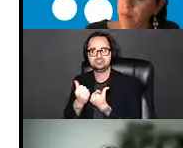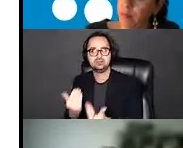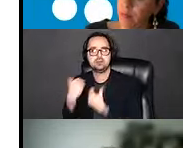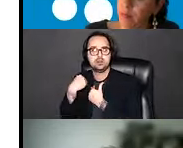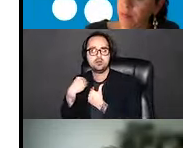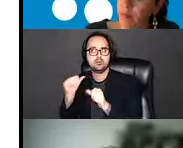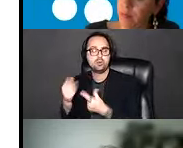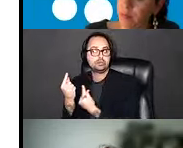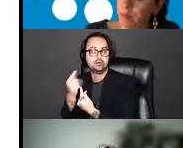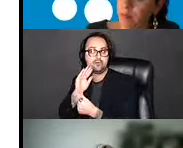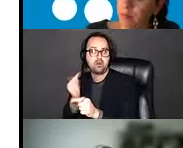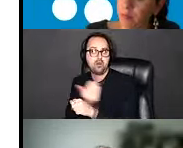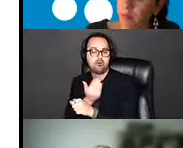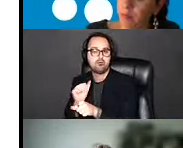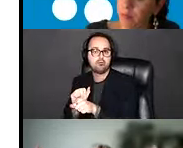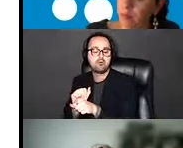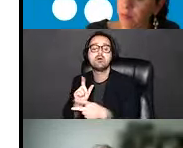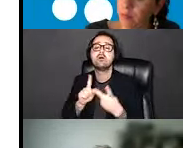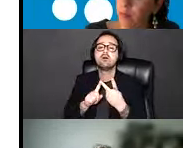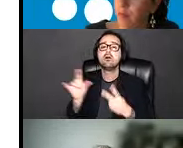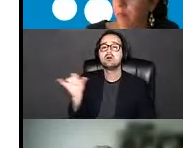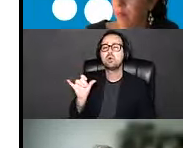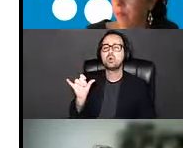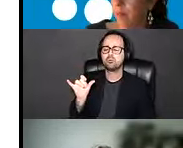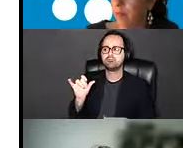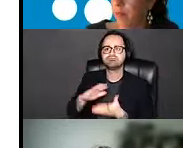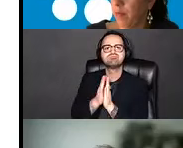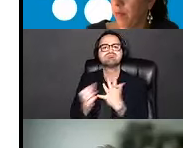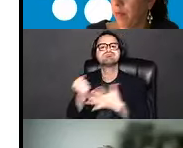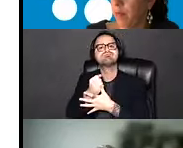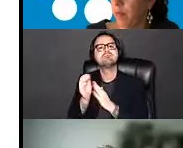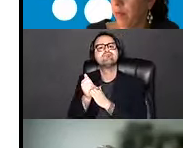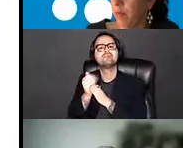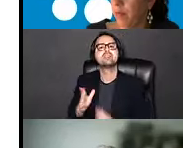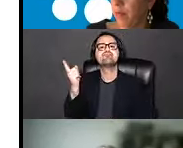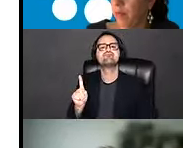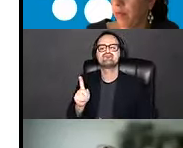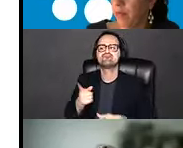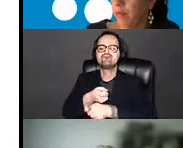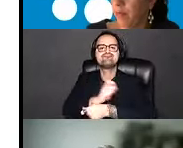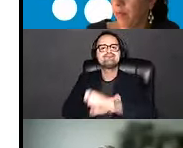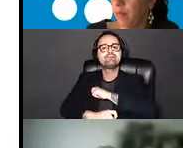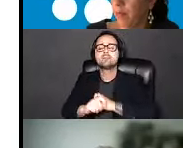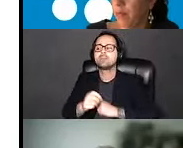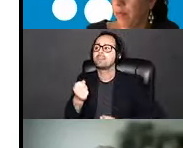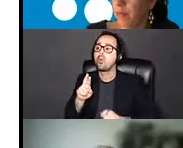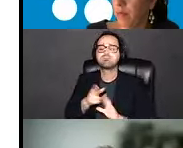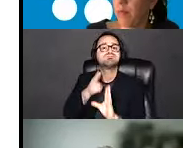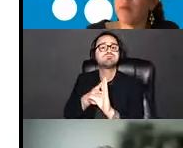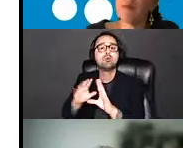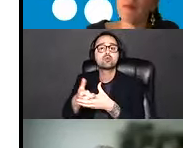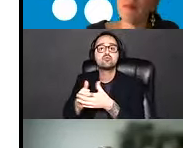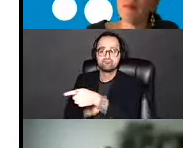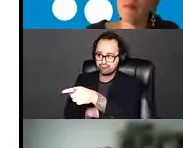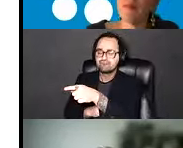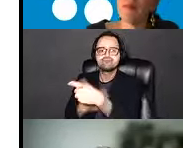for the work that we do, but to be the leader of putting forth or join a group that's putting forth a